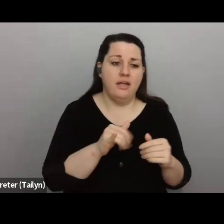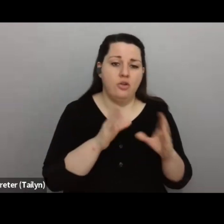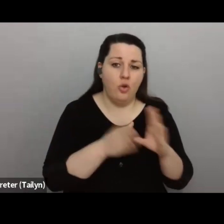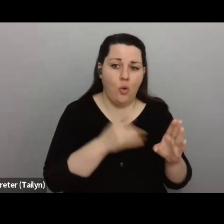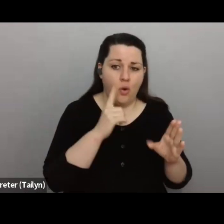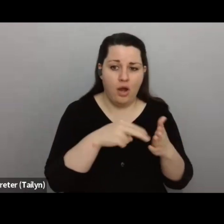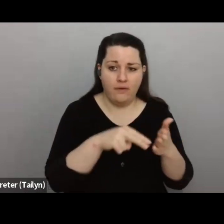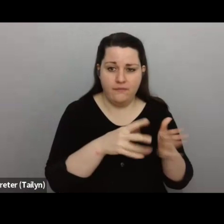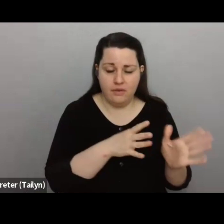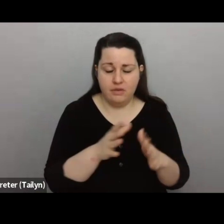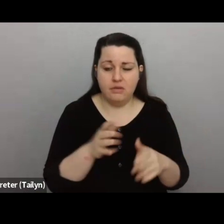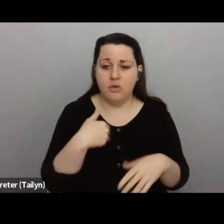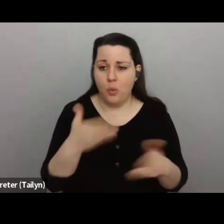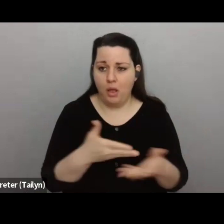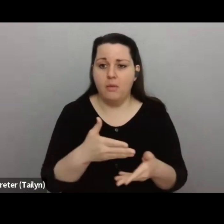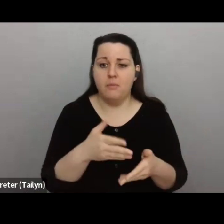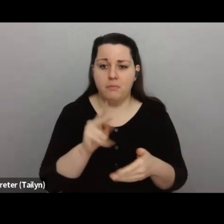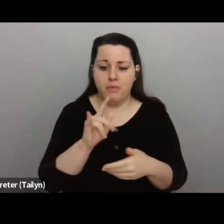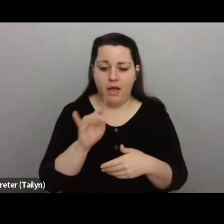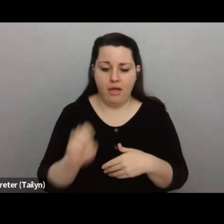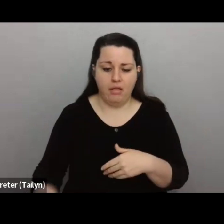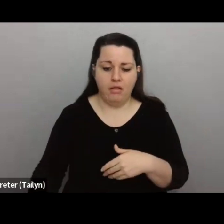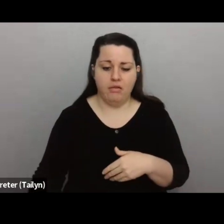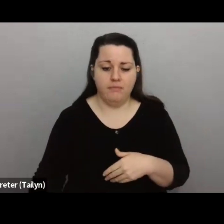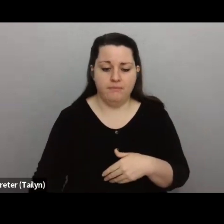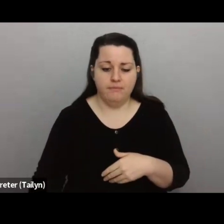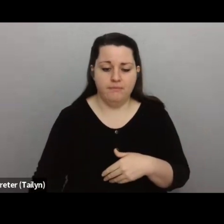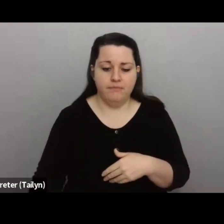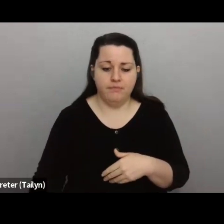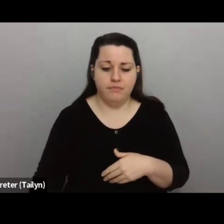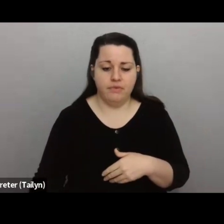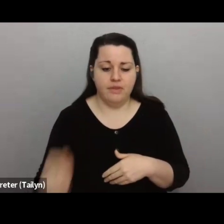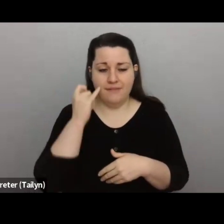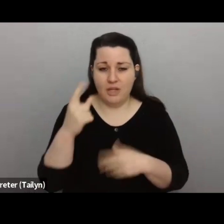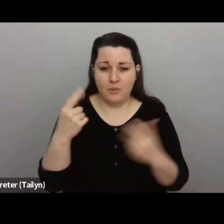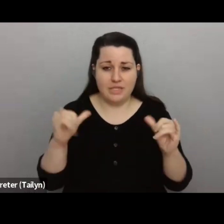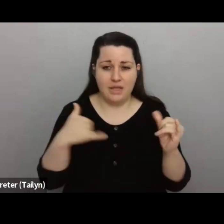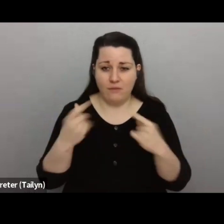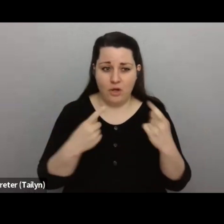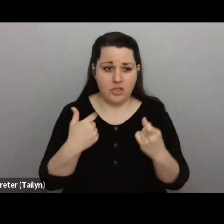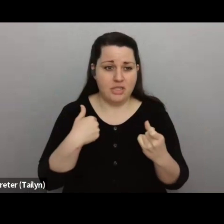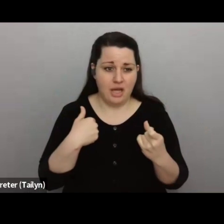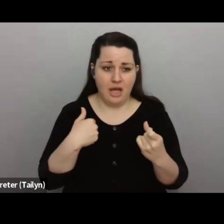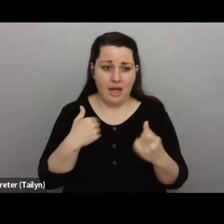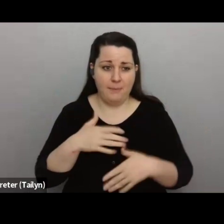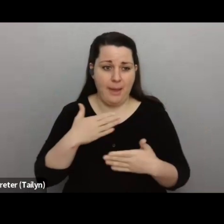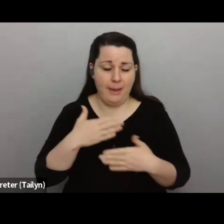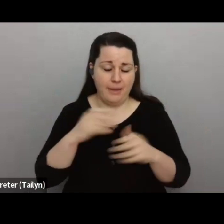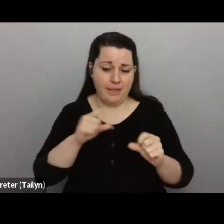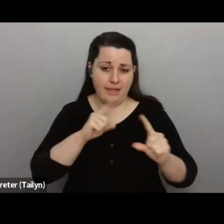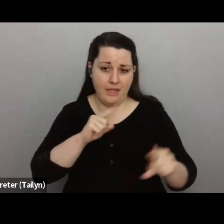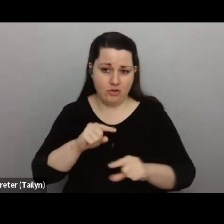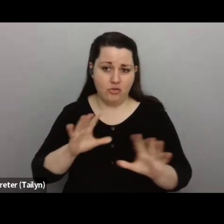You're welcome, Kyle. If anybody still has questions, I'm 100% happy to answer